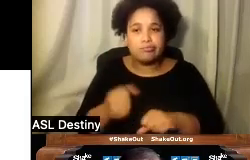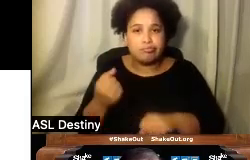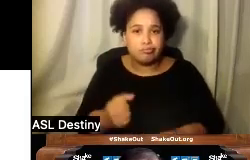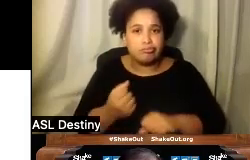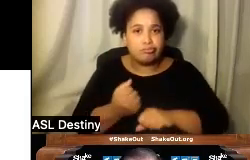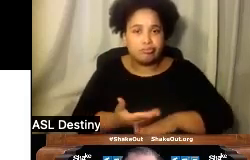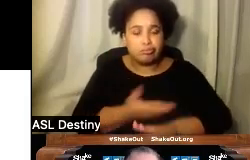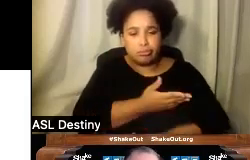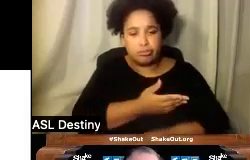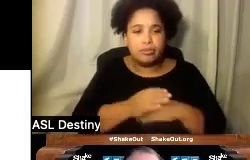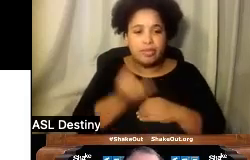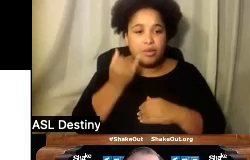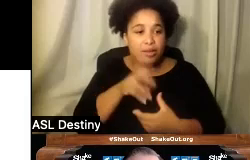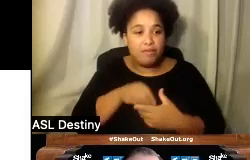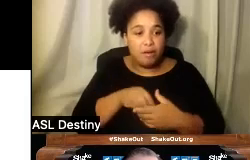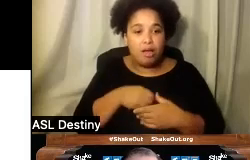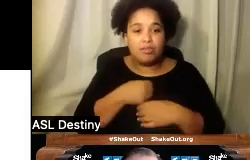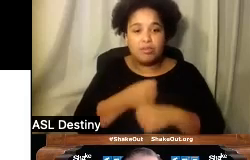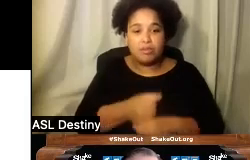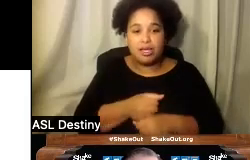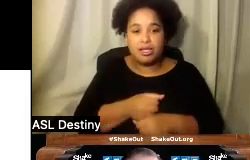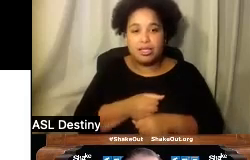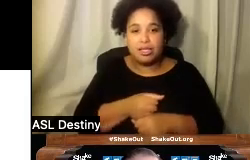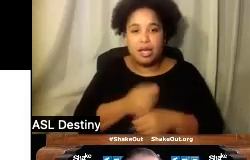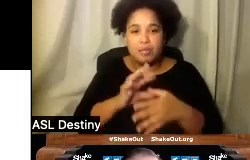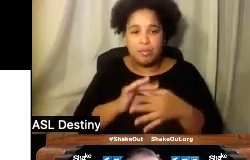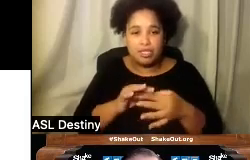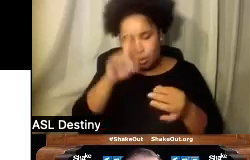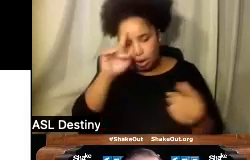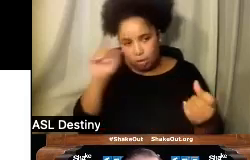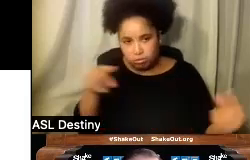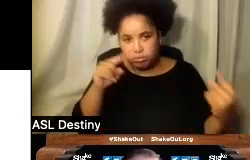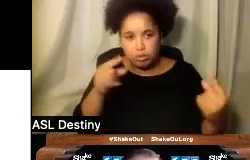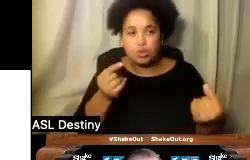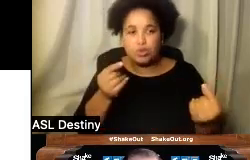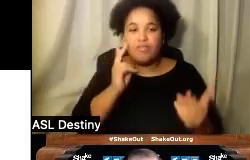these, helping to create that consensus messaging I mentioned, you can go to